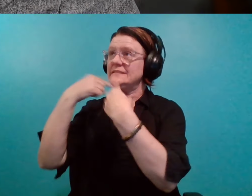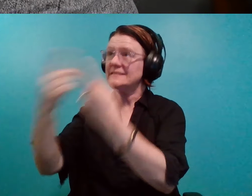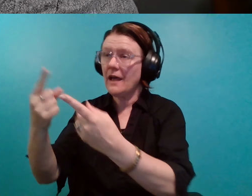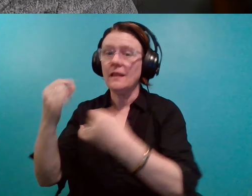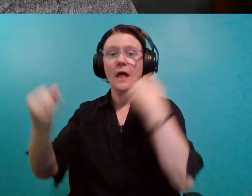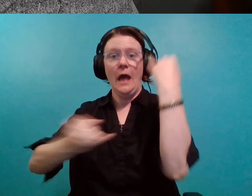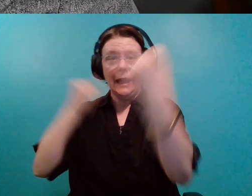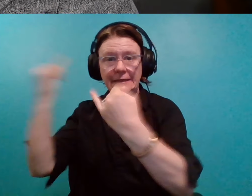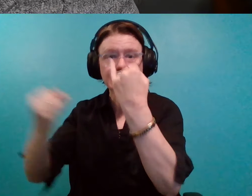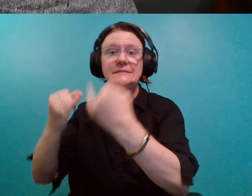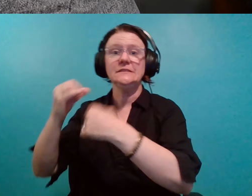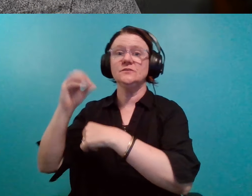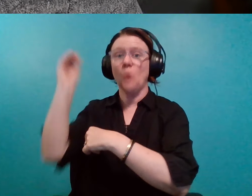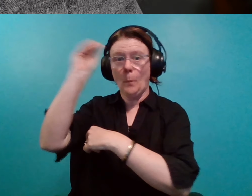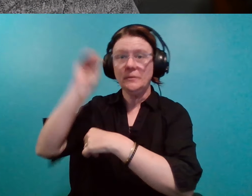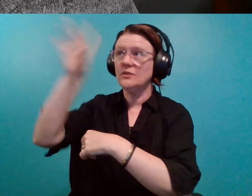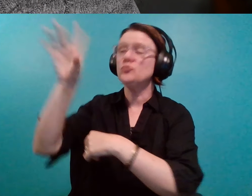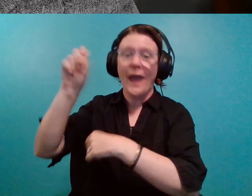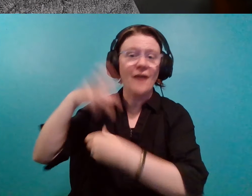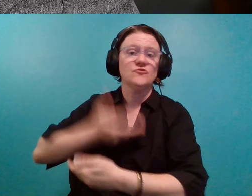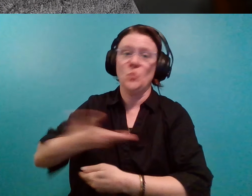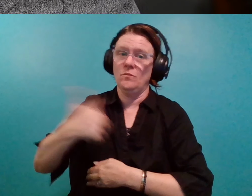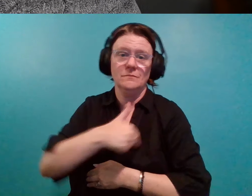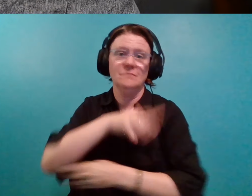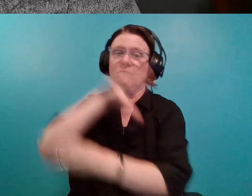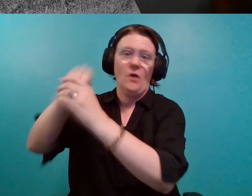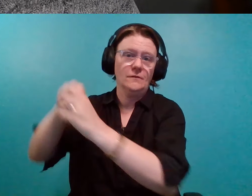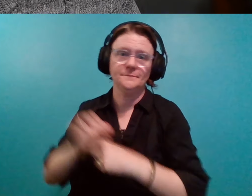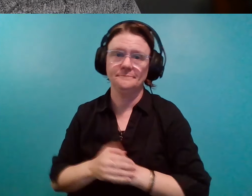educate you, we will give you ideas. But you have to include us.